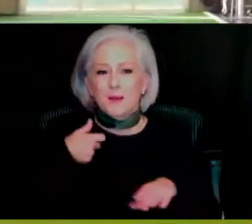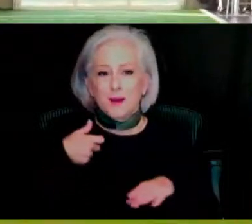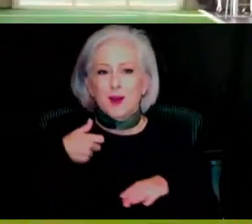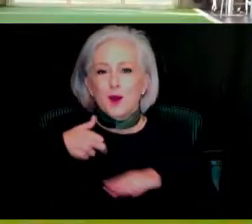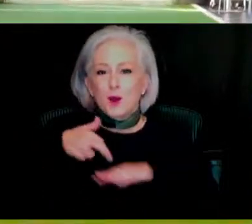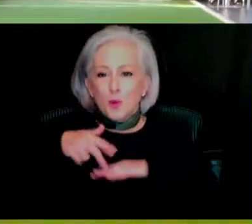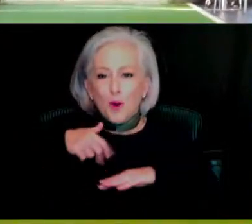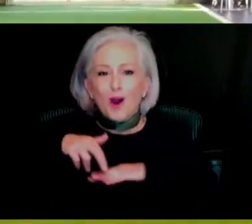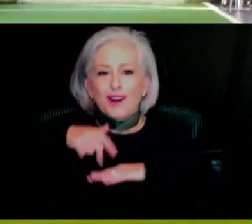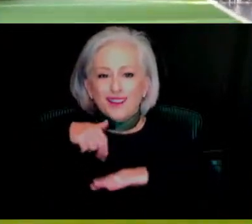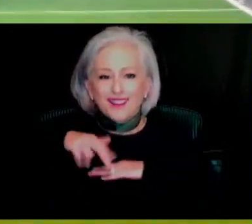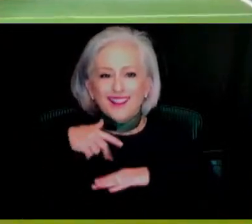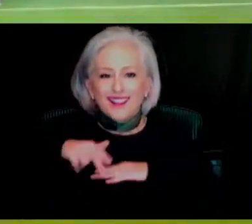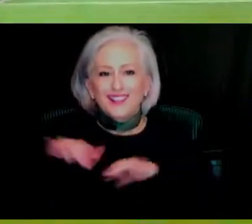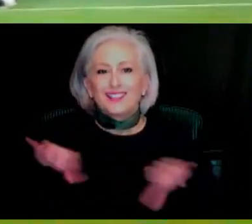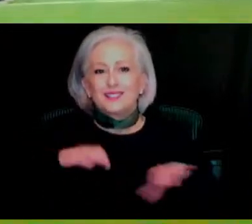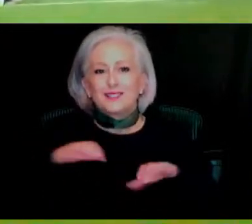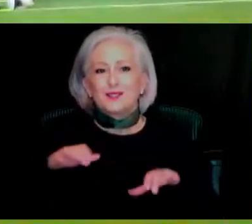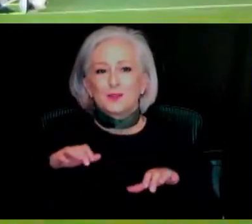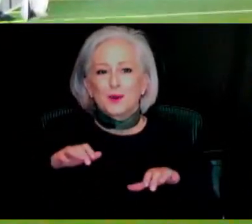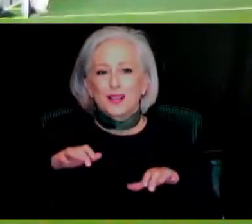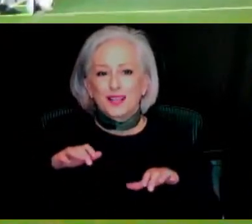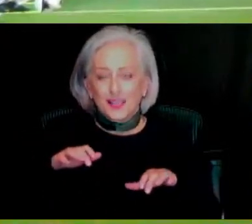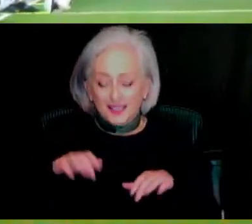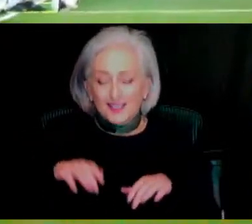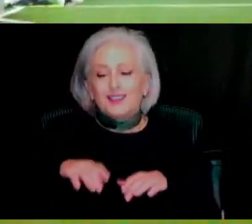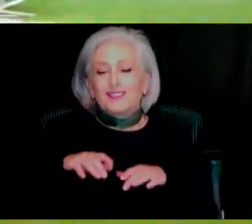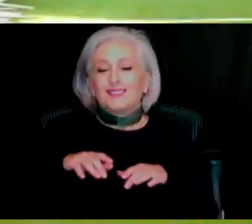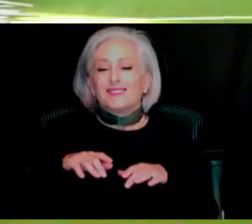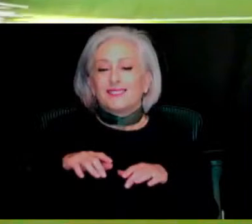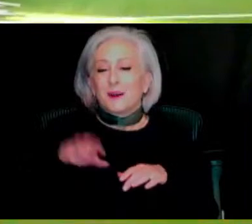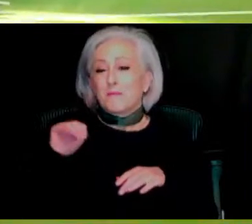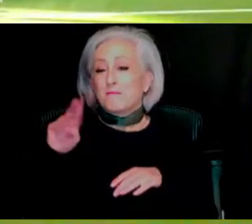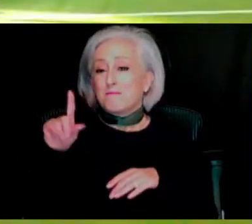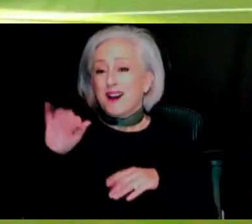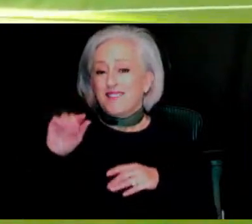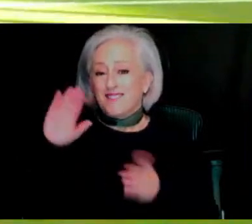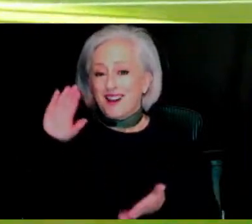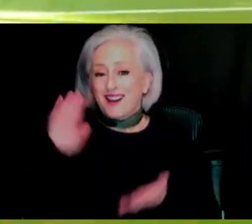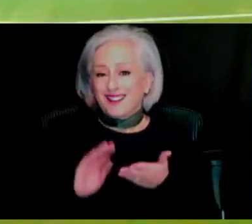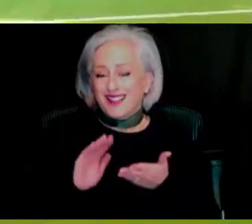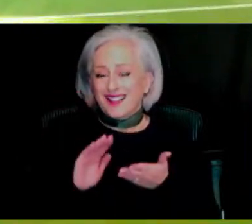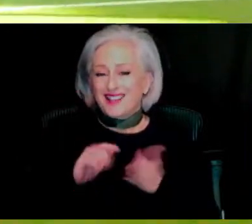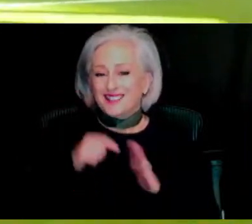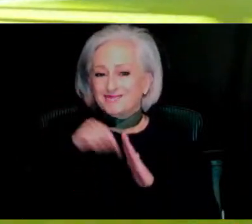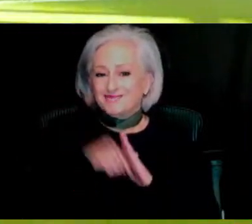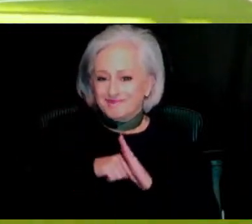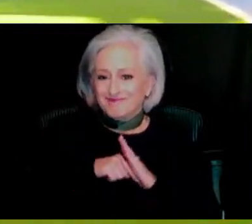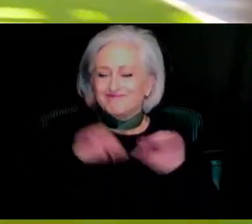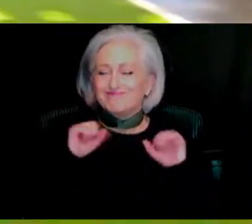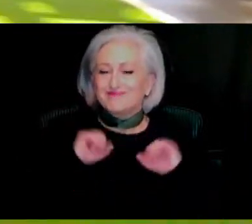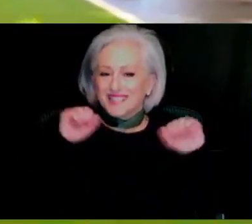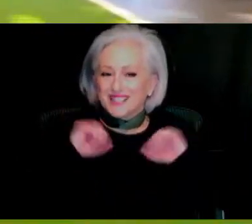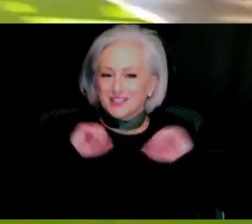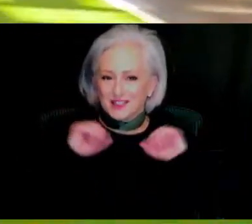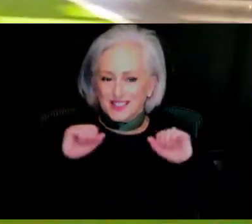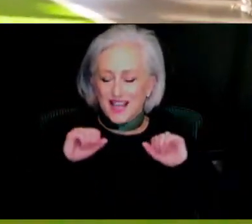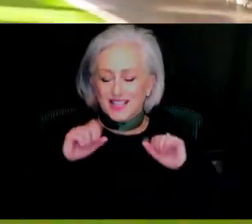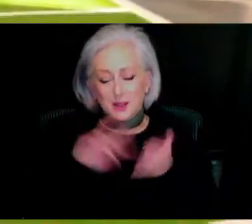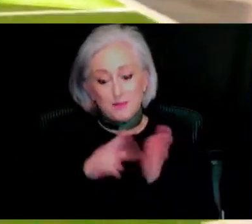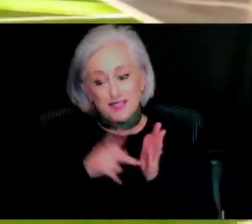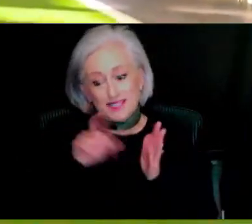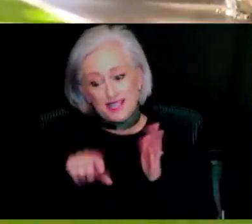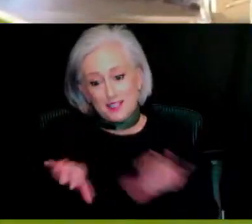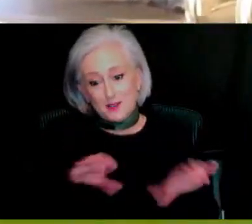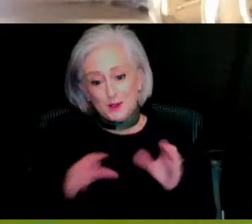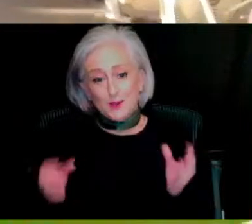just modified versions, which tells me I need to do exactly what you are teaching us today. I do have a question. I want both of your take on it.